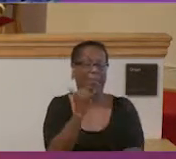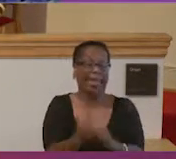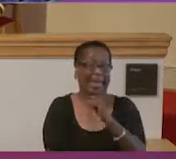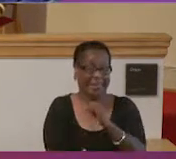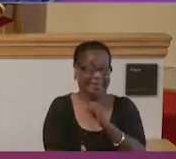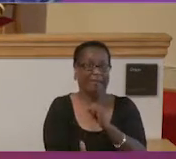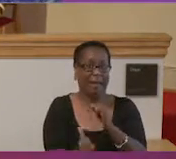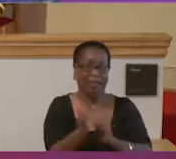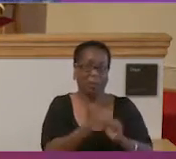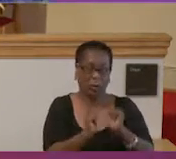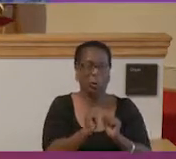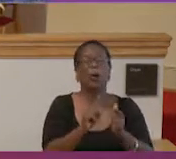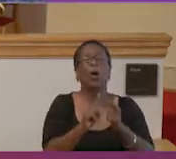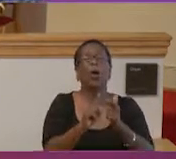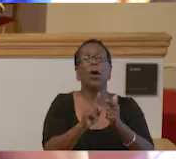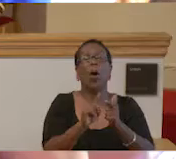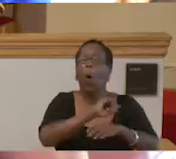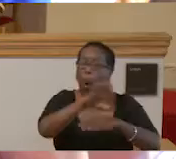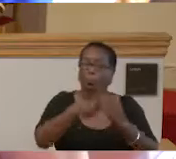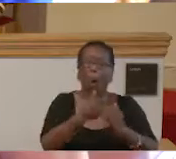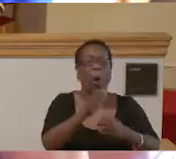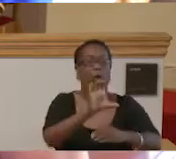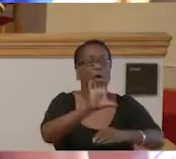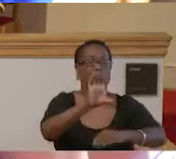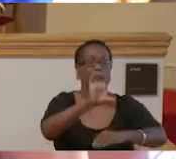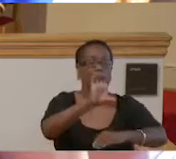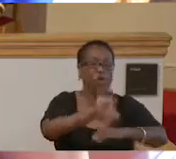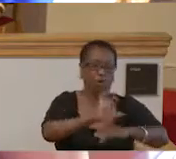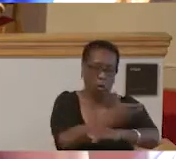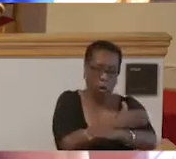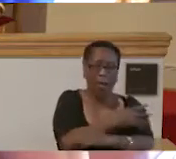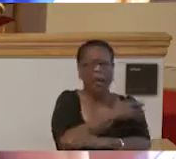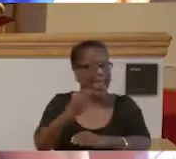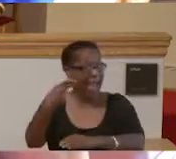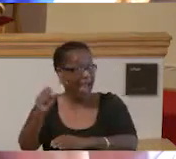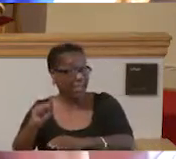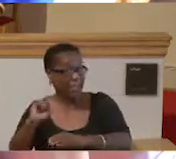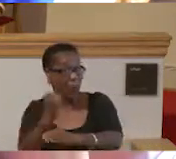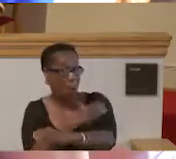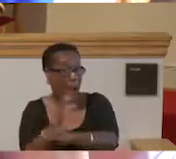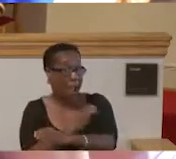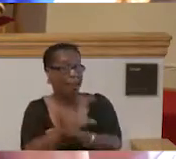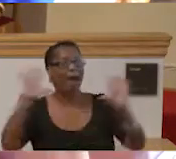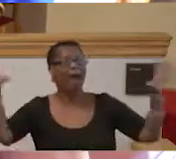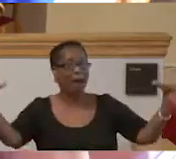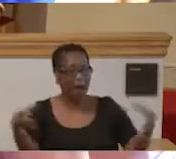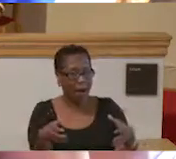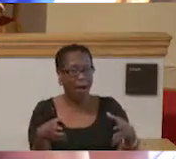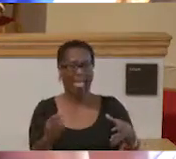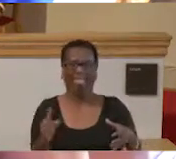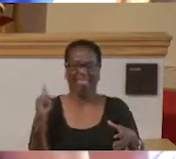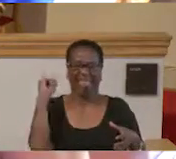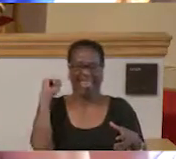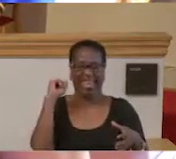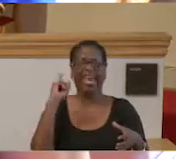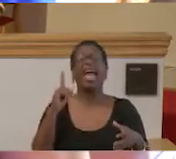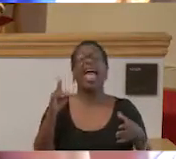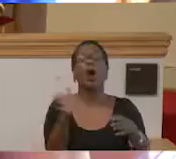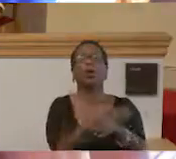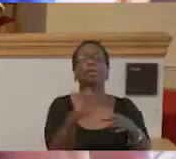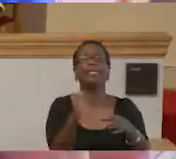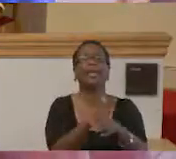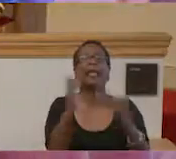service, all of the church choirs and the high school choir got together in this choir loft and sang the Hallelujah